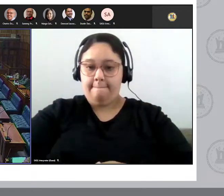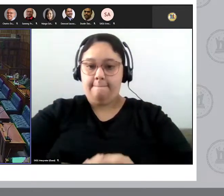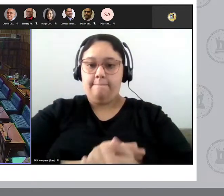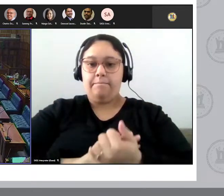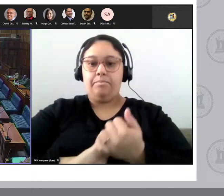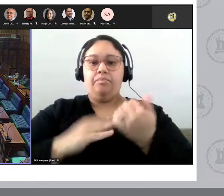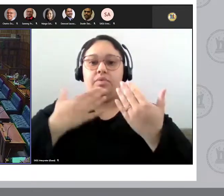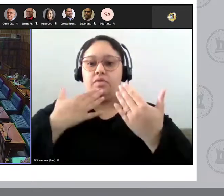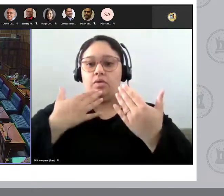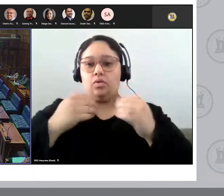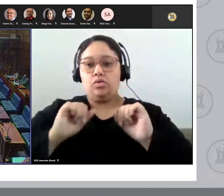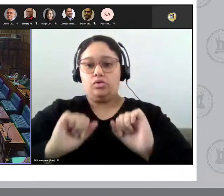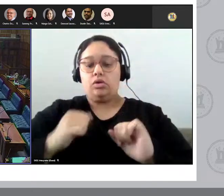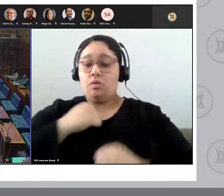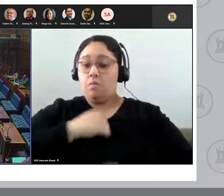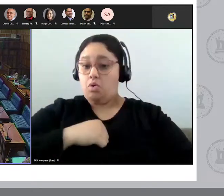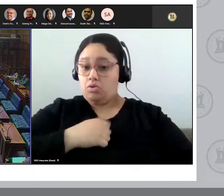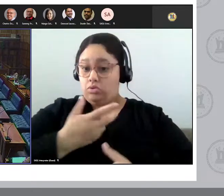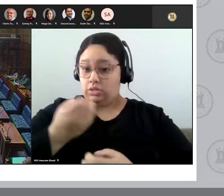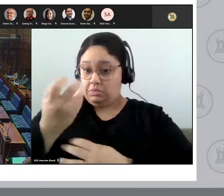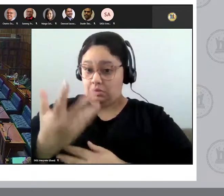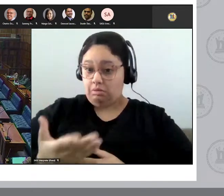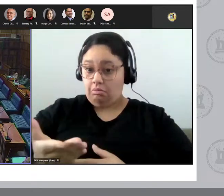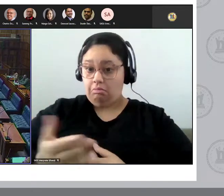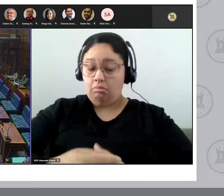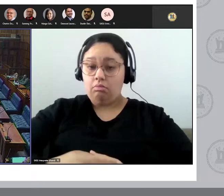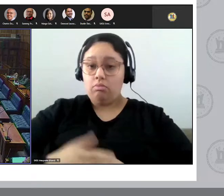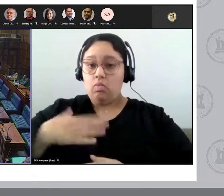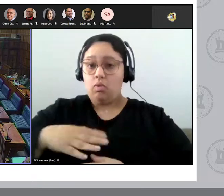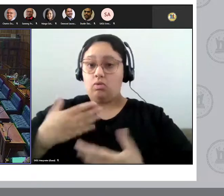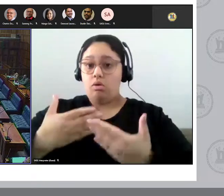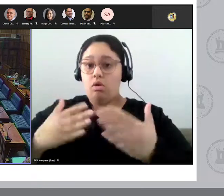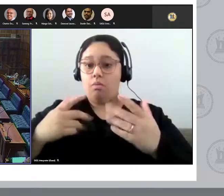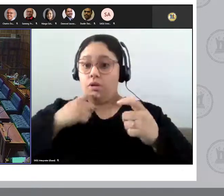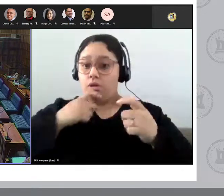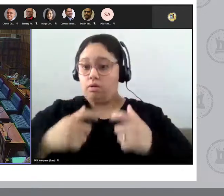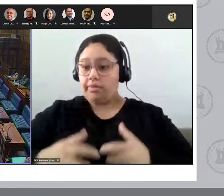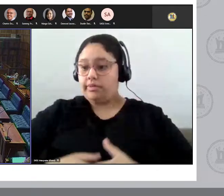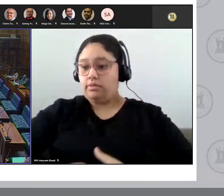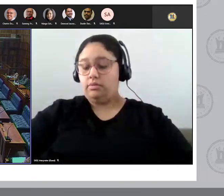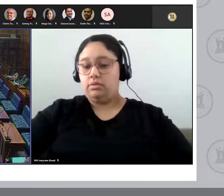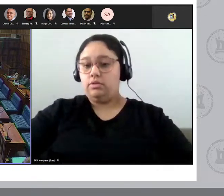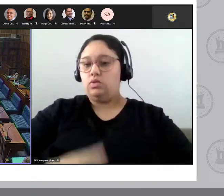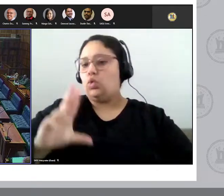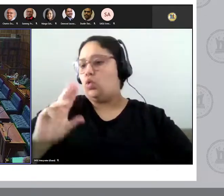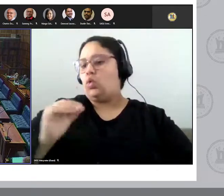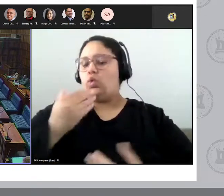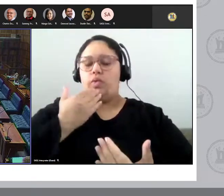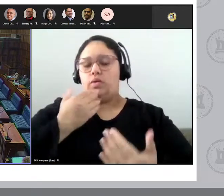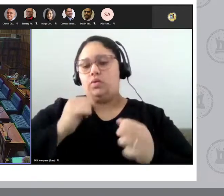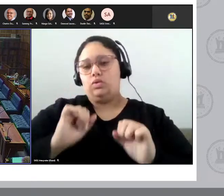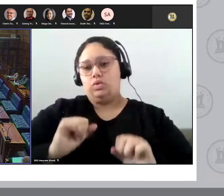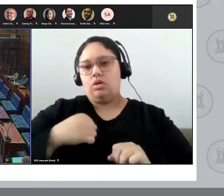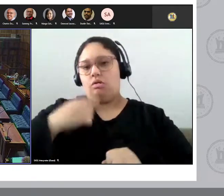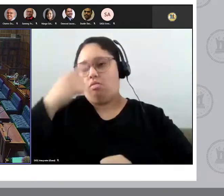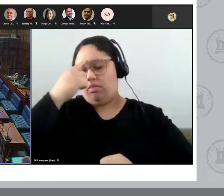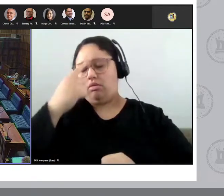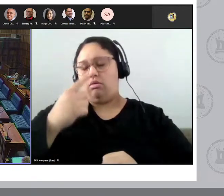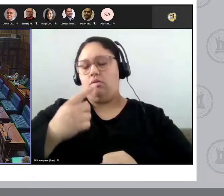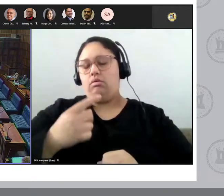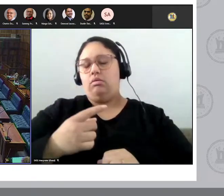Thank you, Chairperson. My Thank you, apologies, Speaker. If you want to make some opening remarks. No, thank you, Chair. I